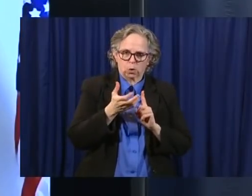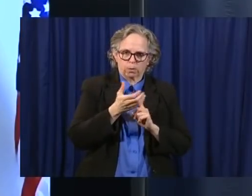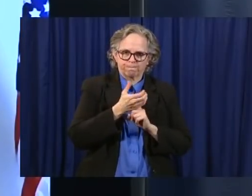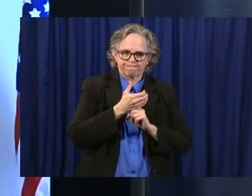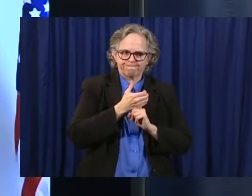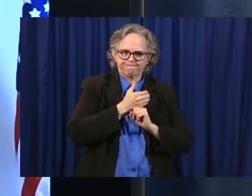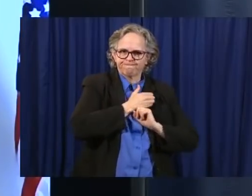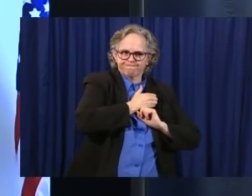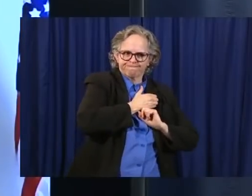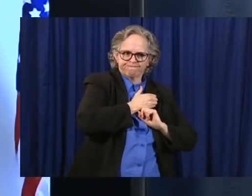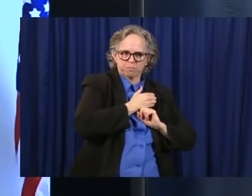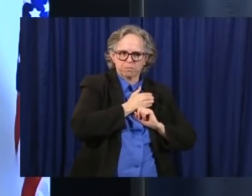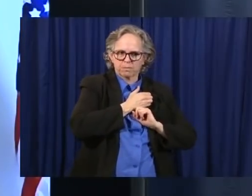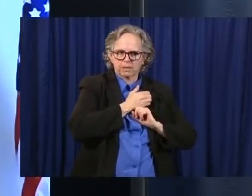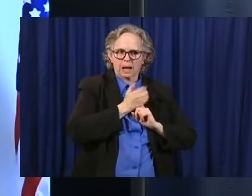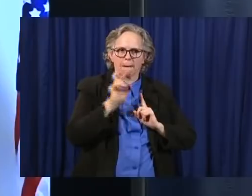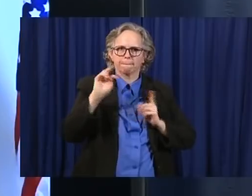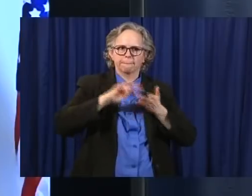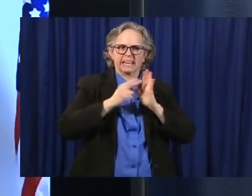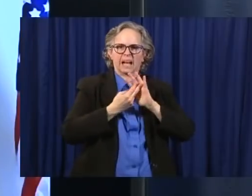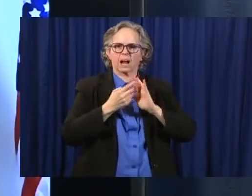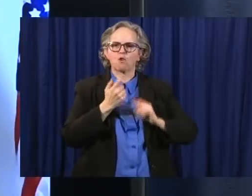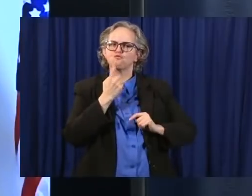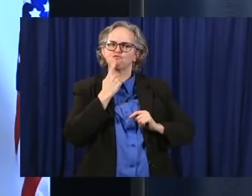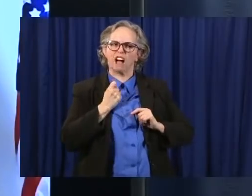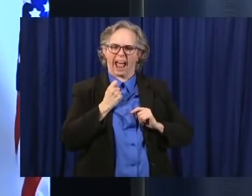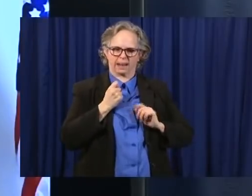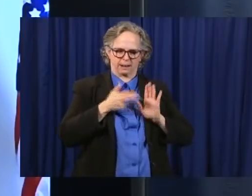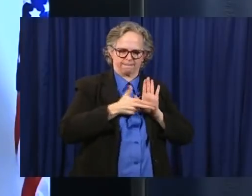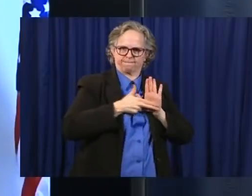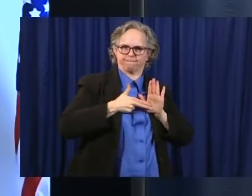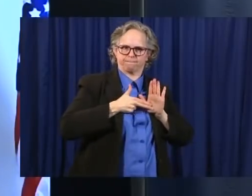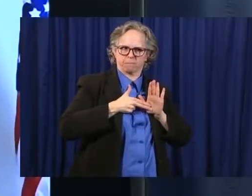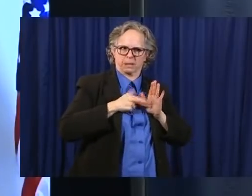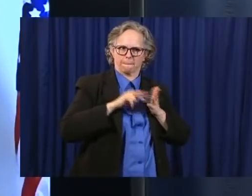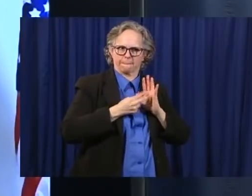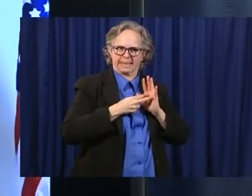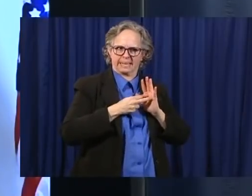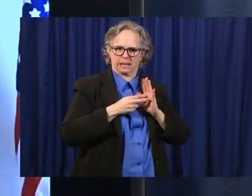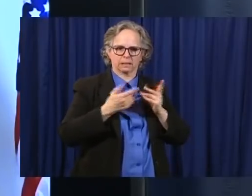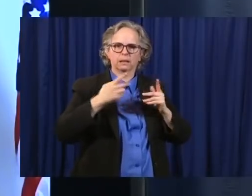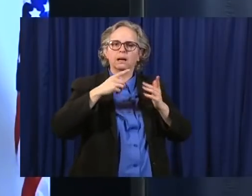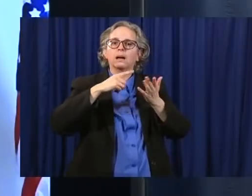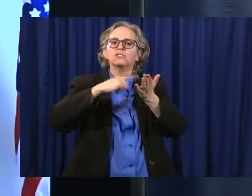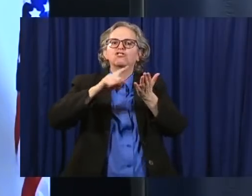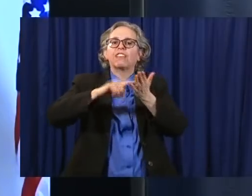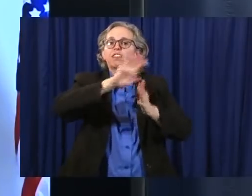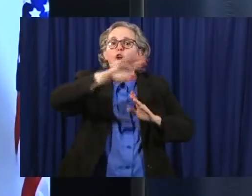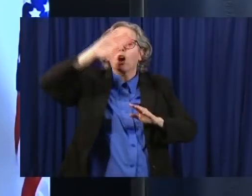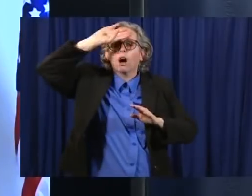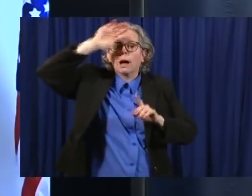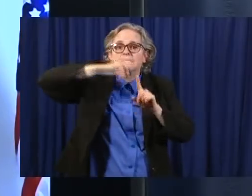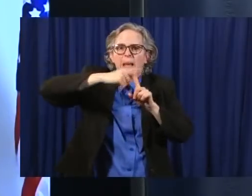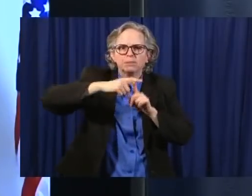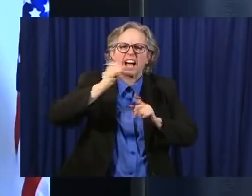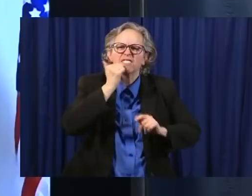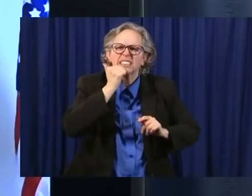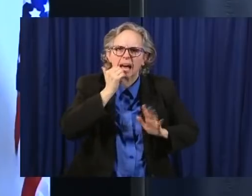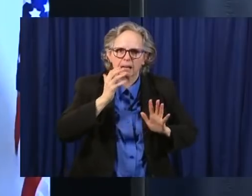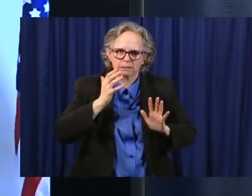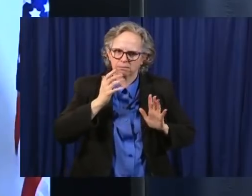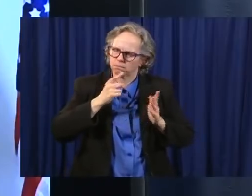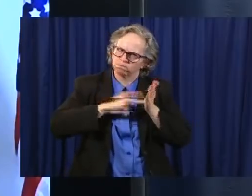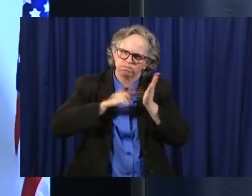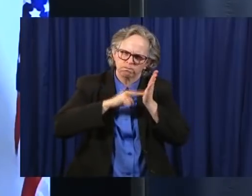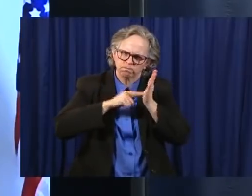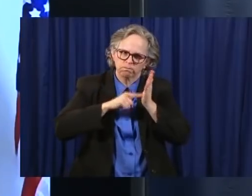take signs and symptoms and temperatures of every single inmate every day. In those prisons where we have short staff, the